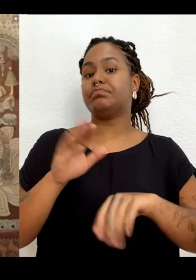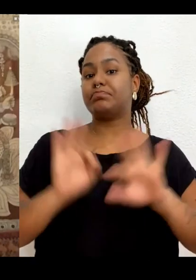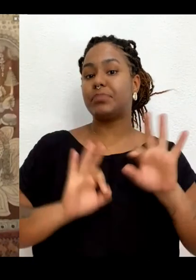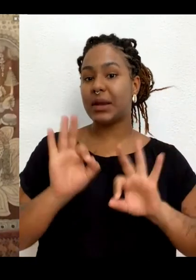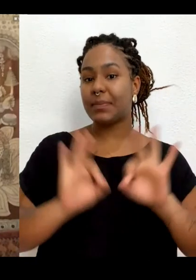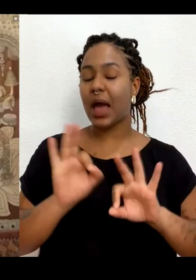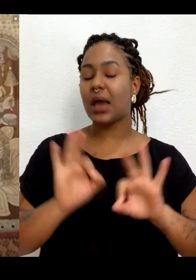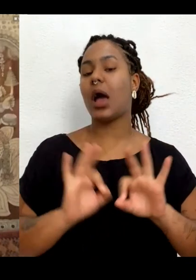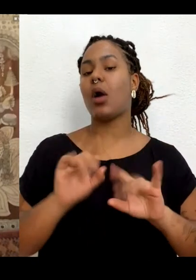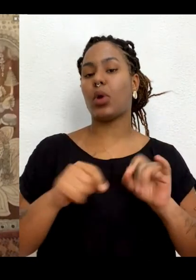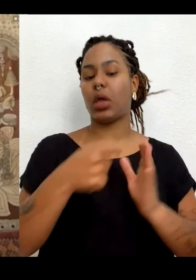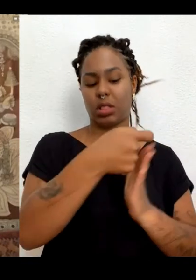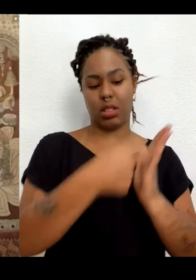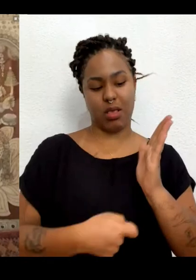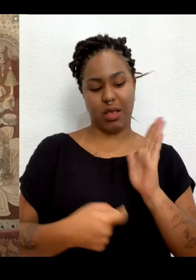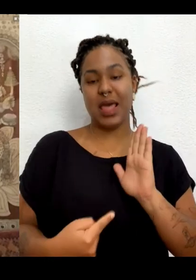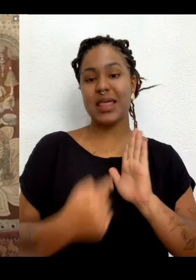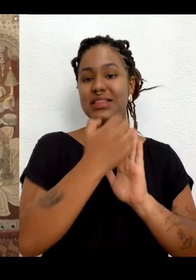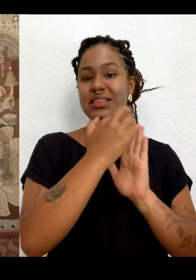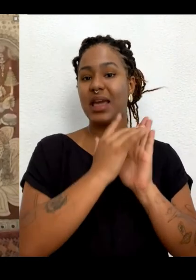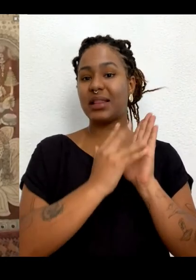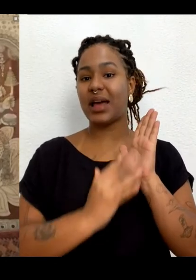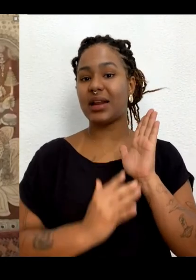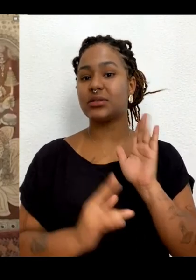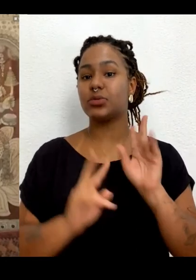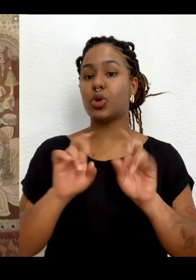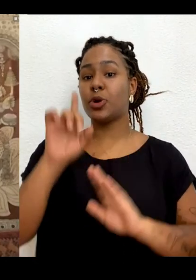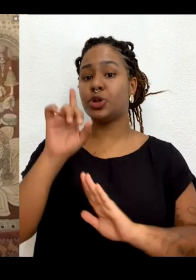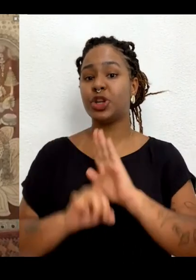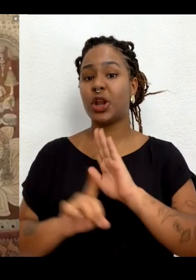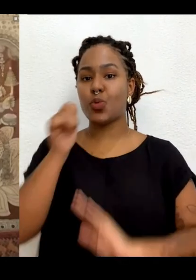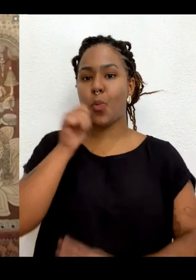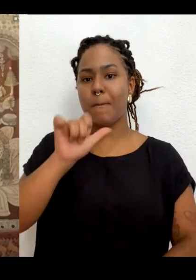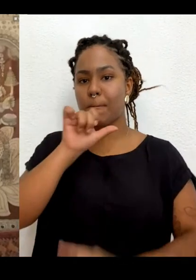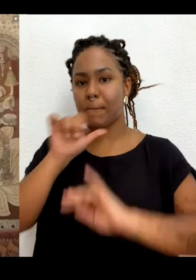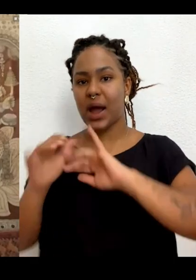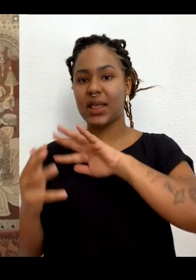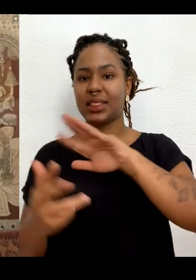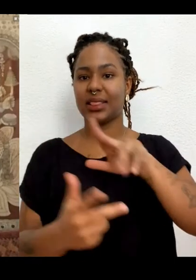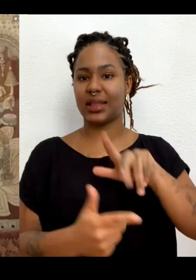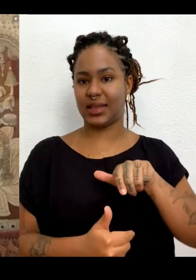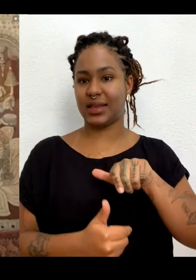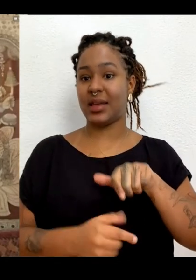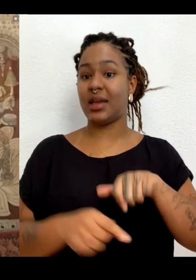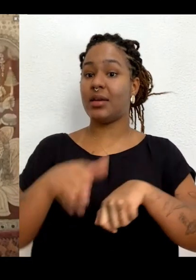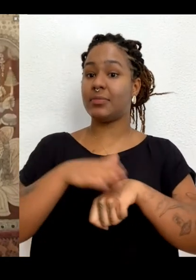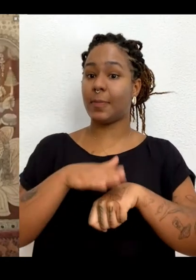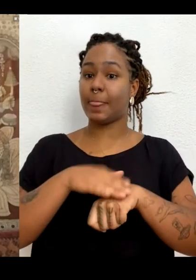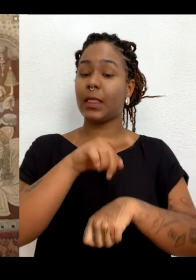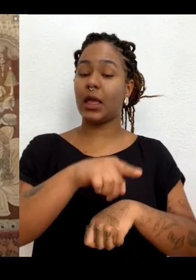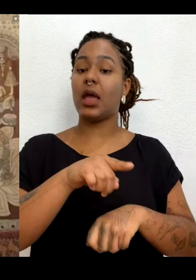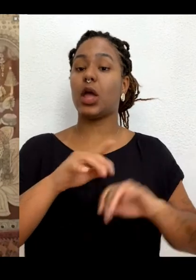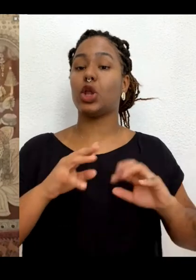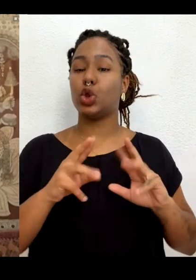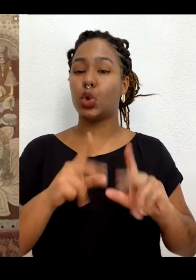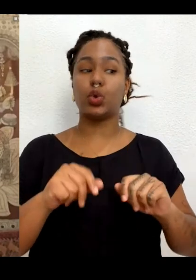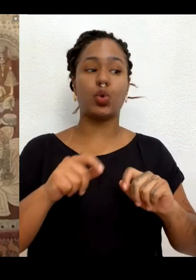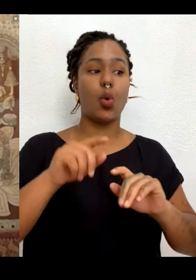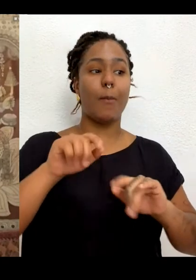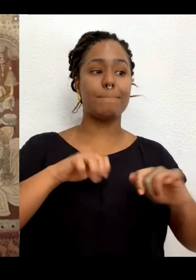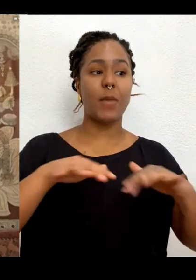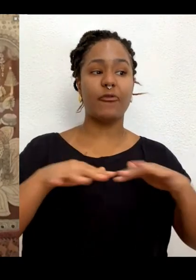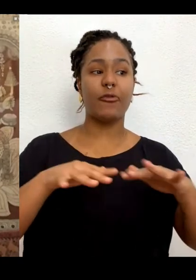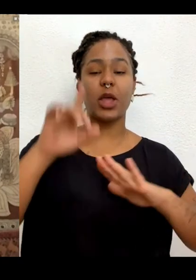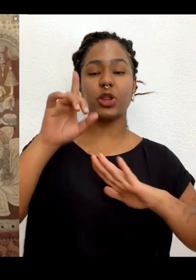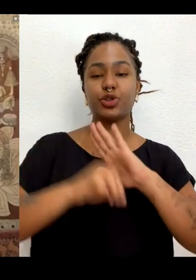the basis from where all the rights of nature movements have grown to protect rivers to protect land to